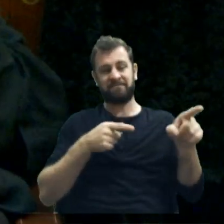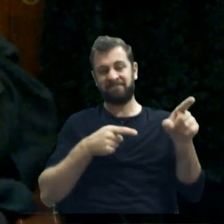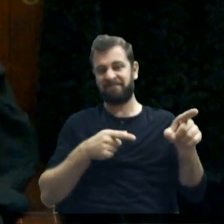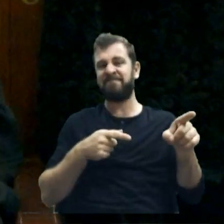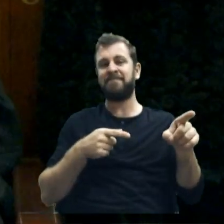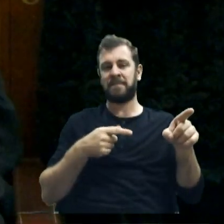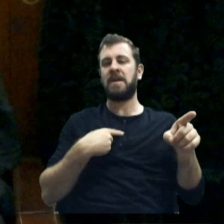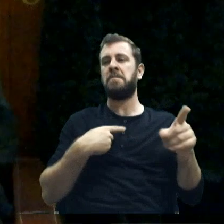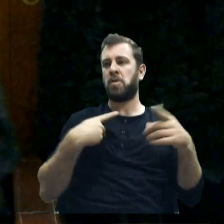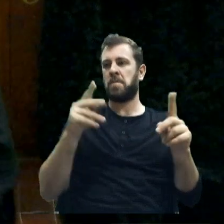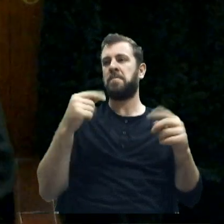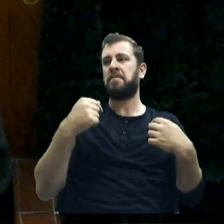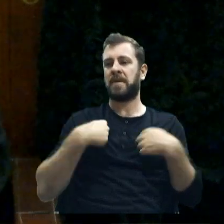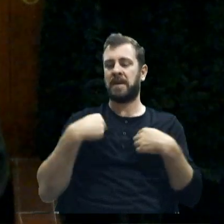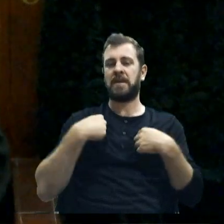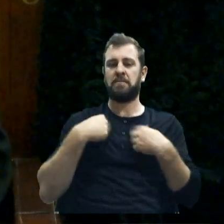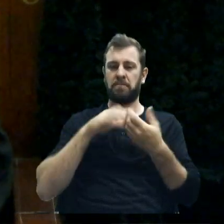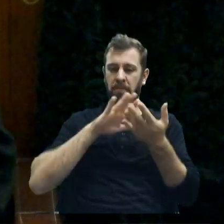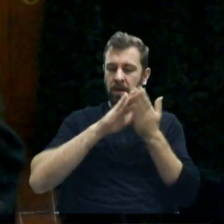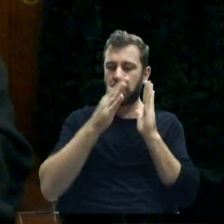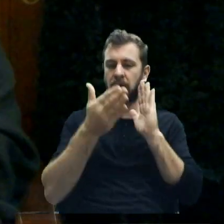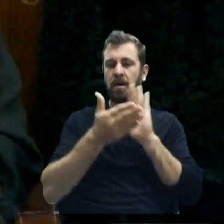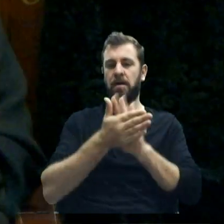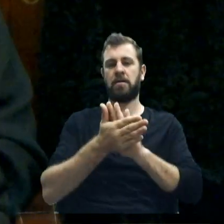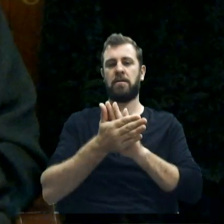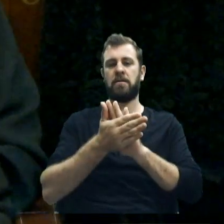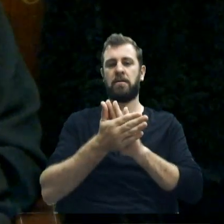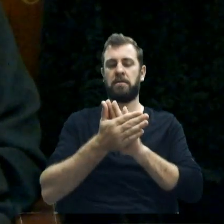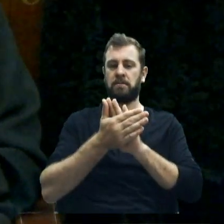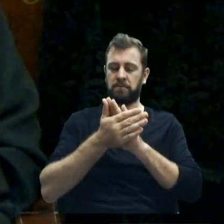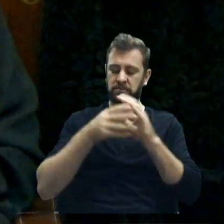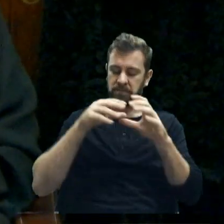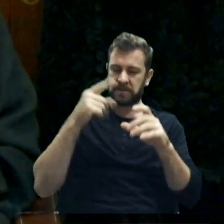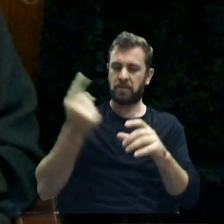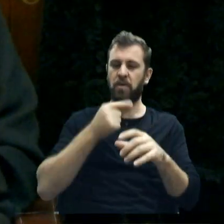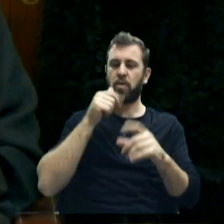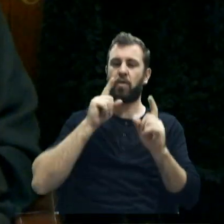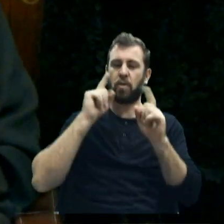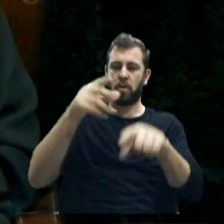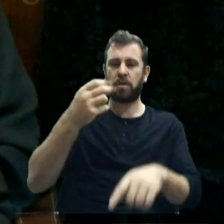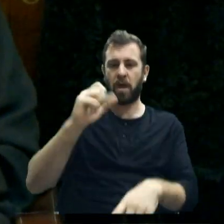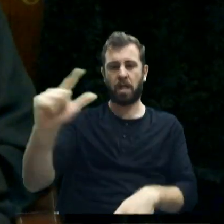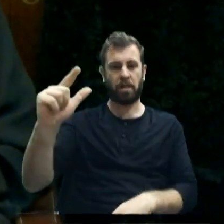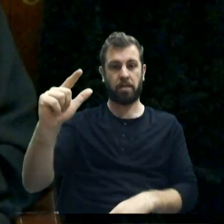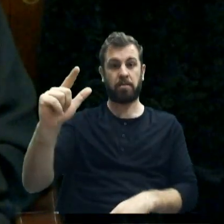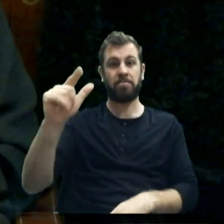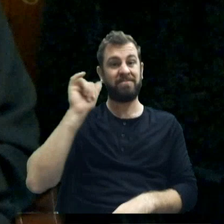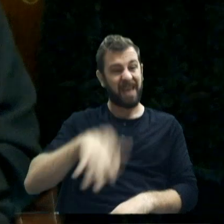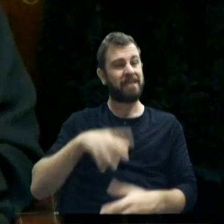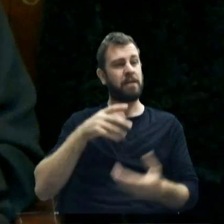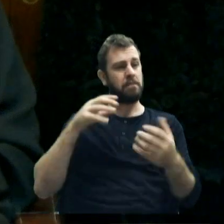to become an eventual inmate of hell. That's the power of influence.